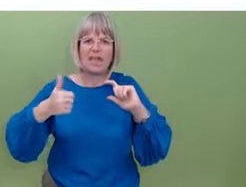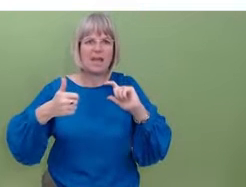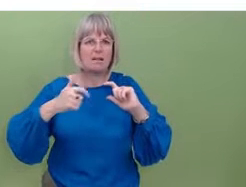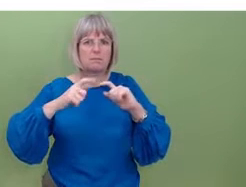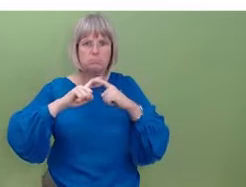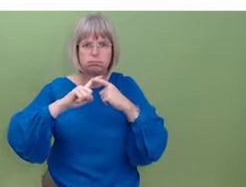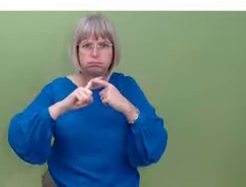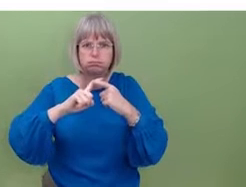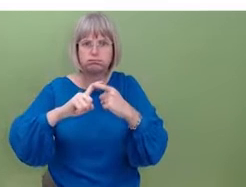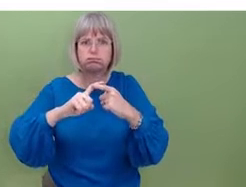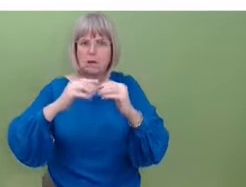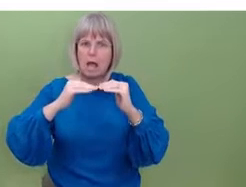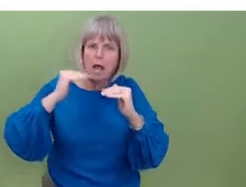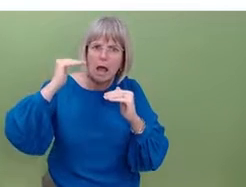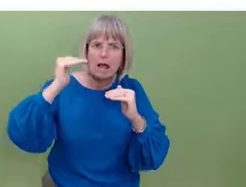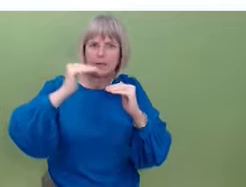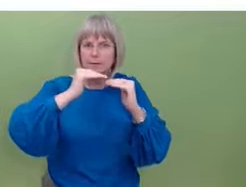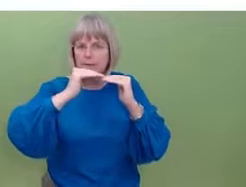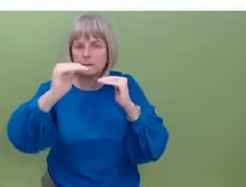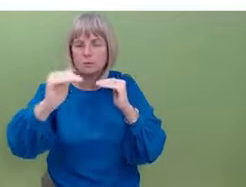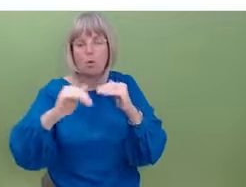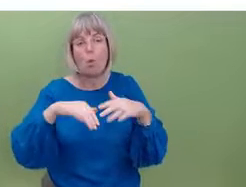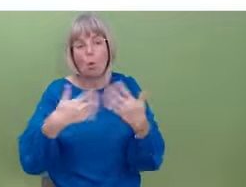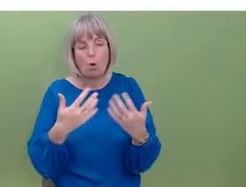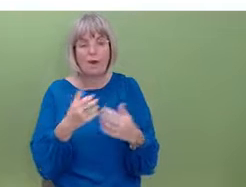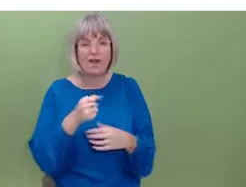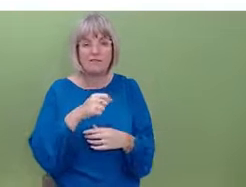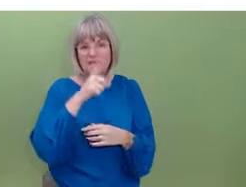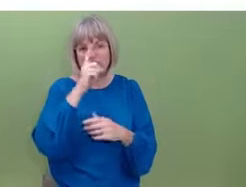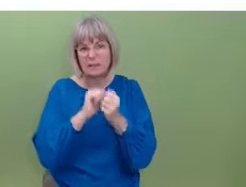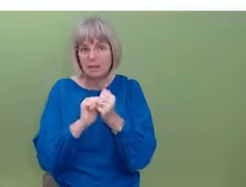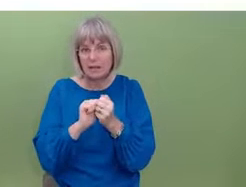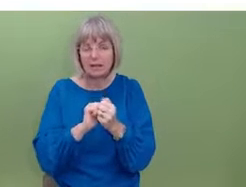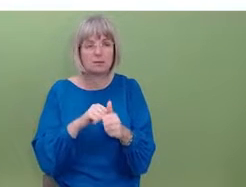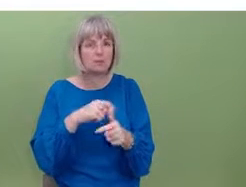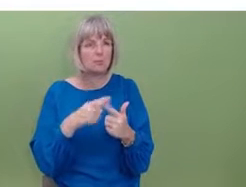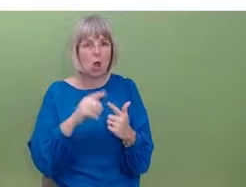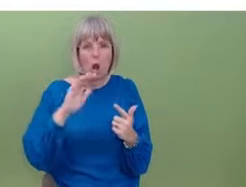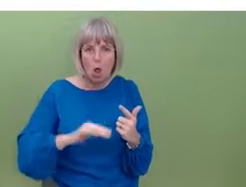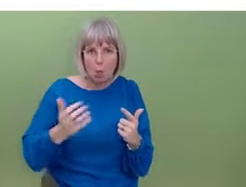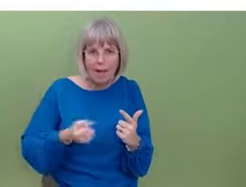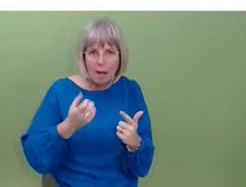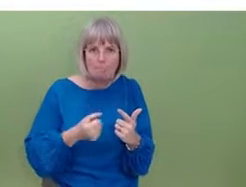problems, who also have siblings and from a low income and are more likely to be male.